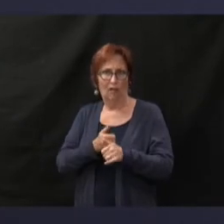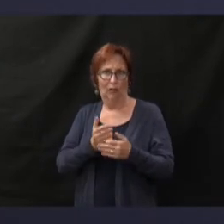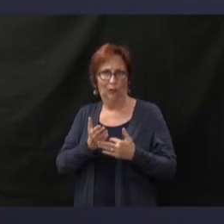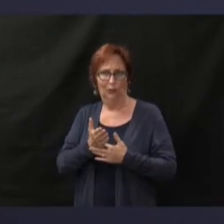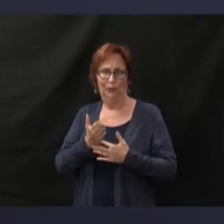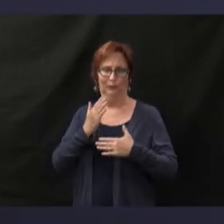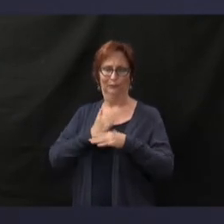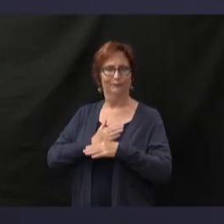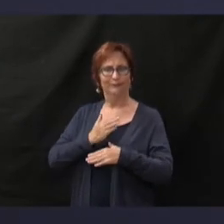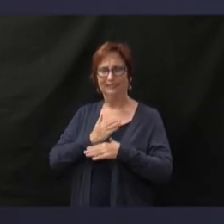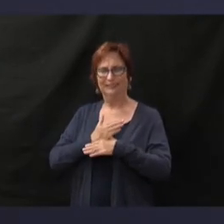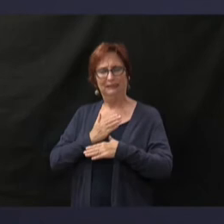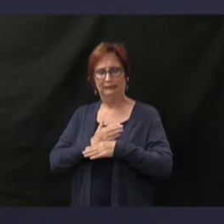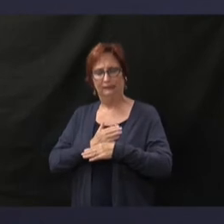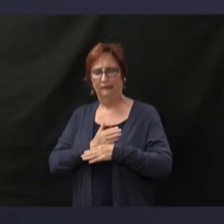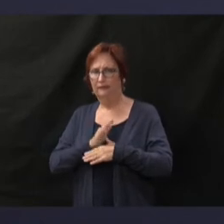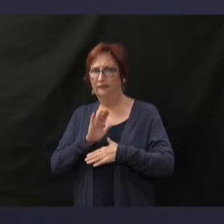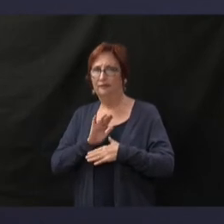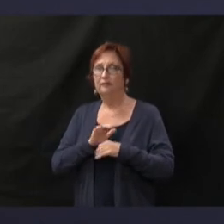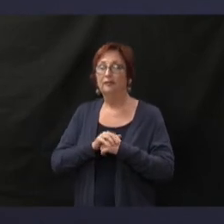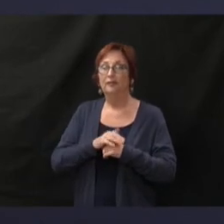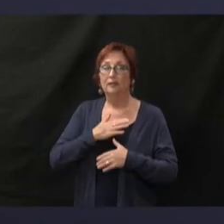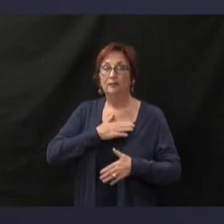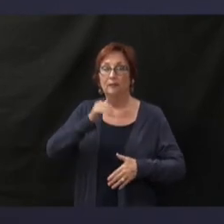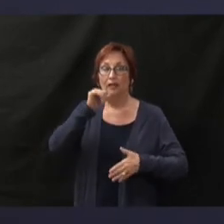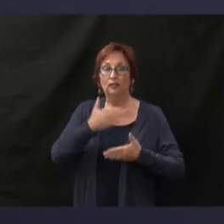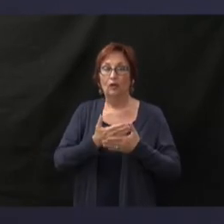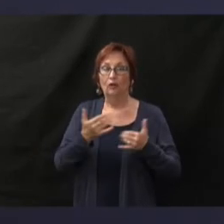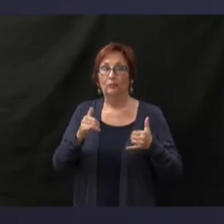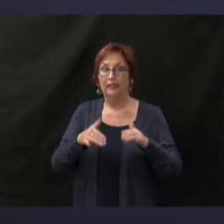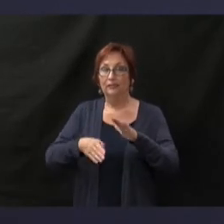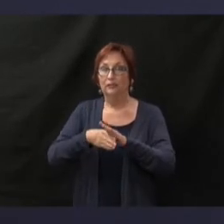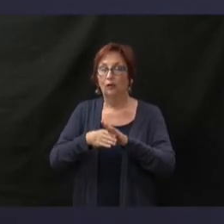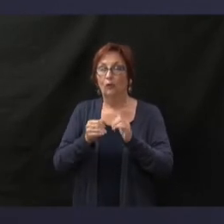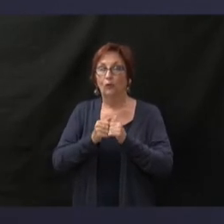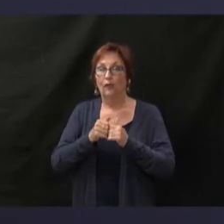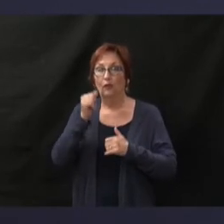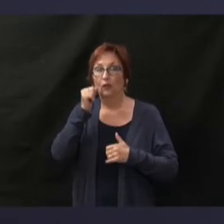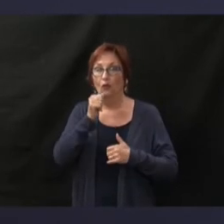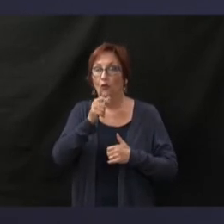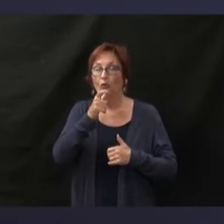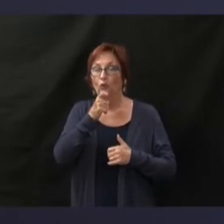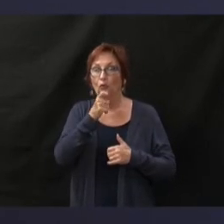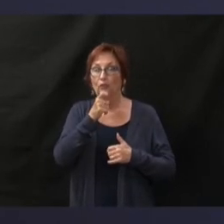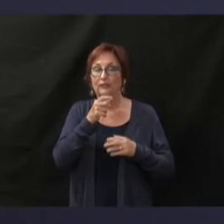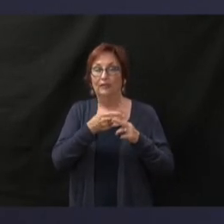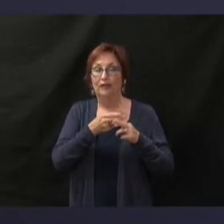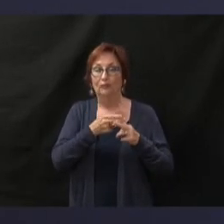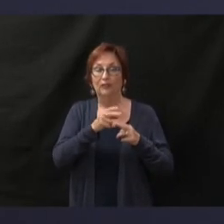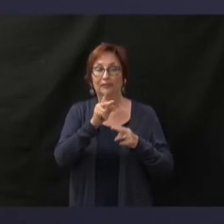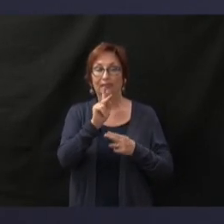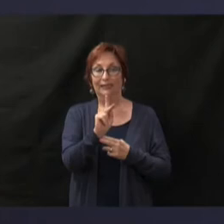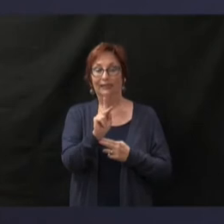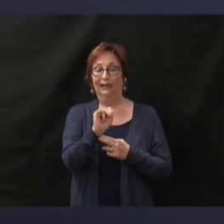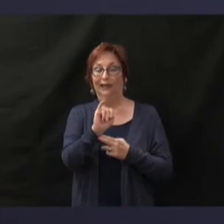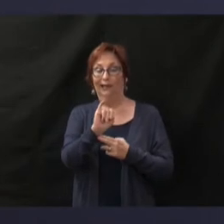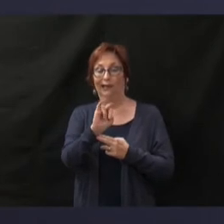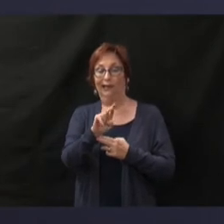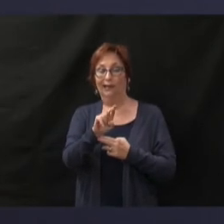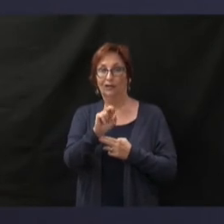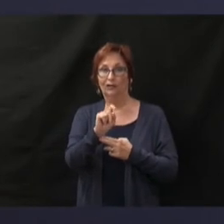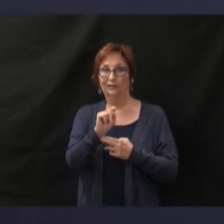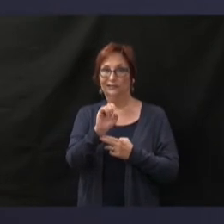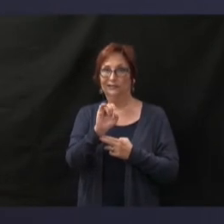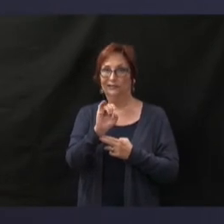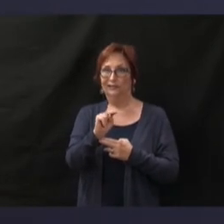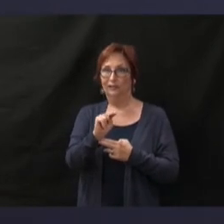me. My daughter played soccer with a girl whose name was Kirsten with a C-I. And that used to bother me